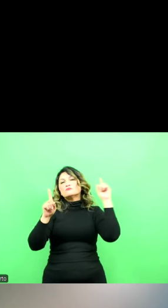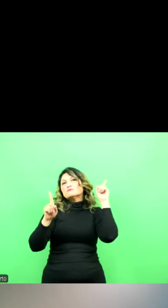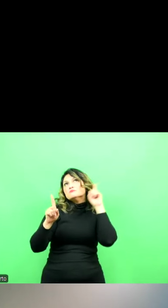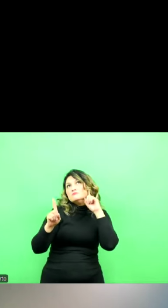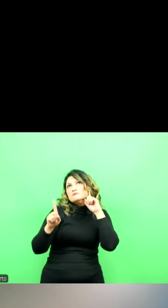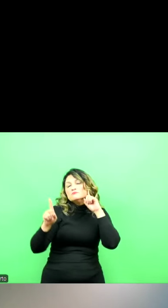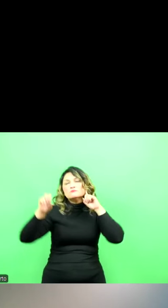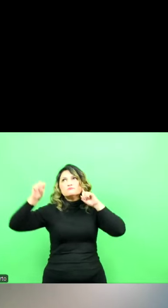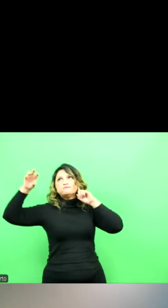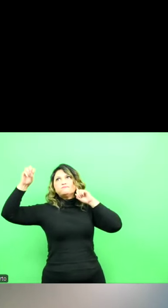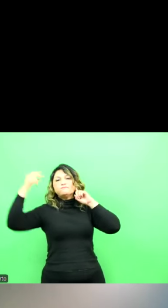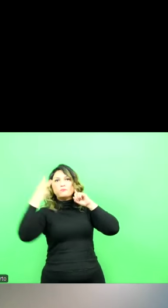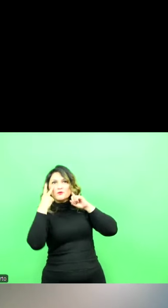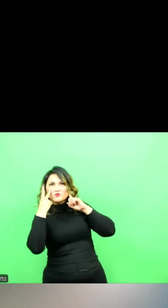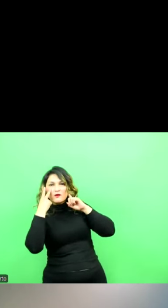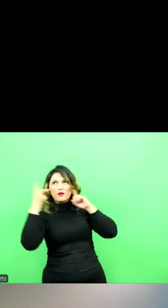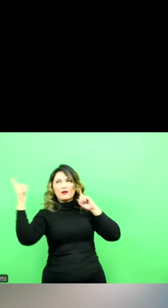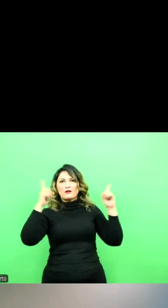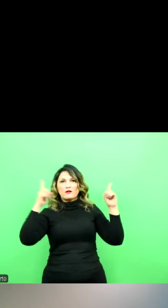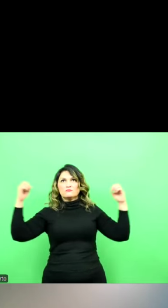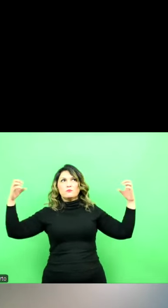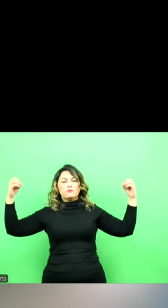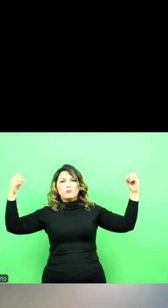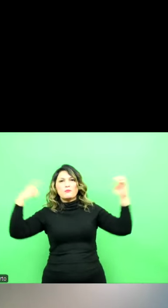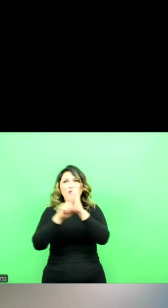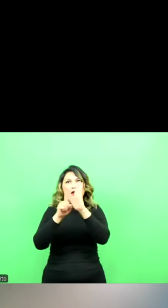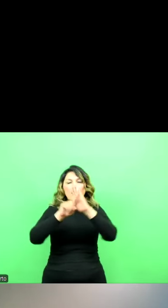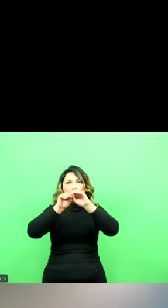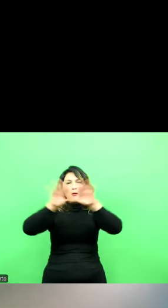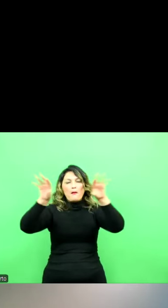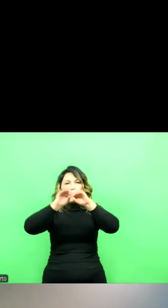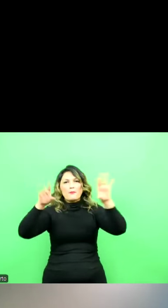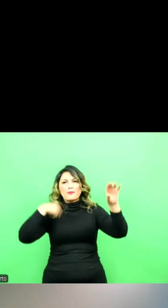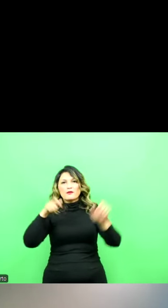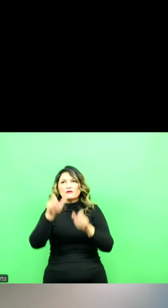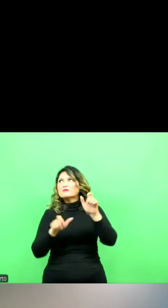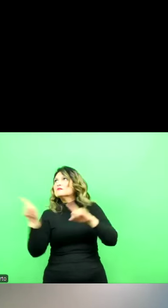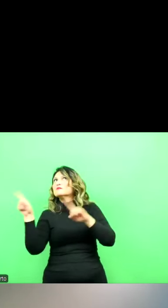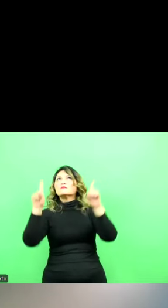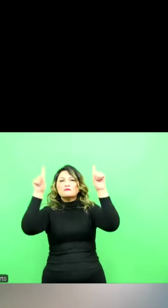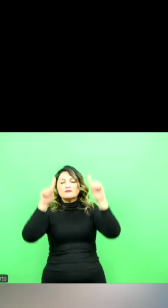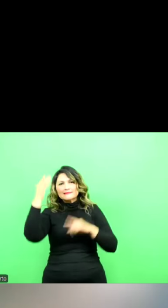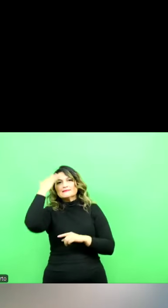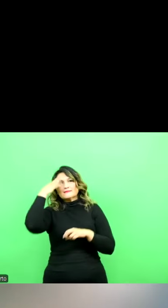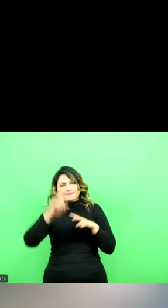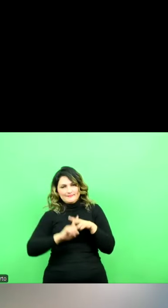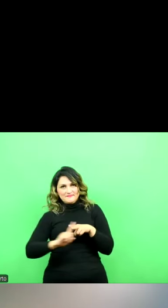in addition to audible alarms, making sure that restrooms are accessible,